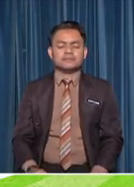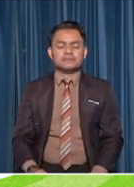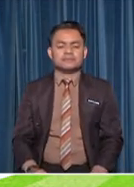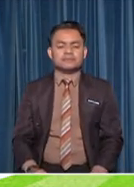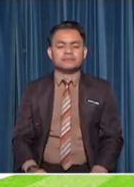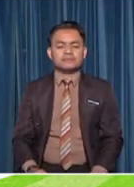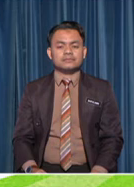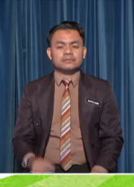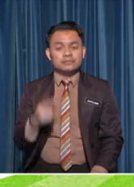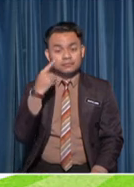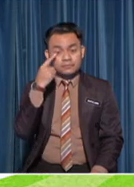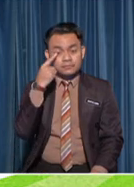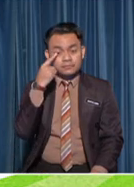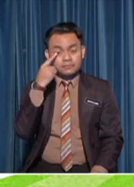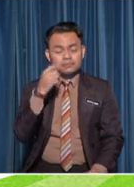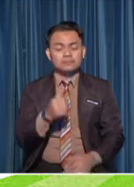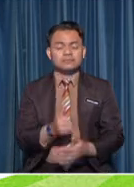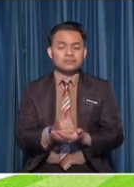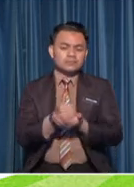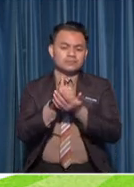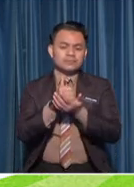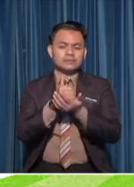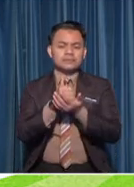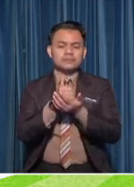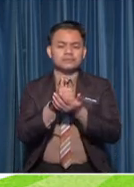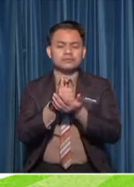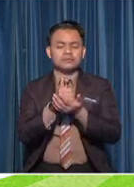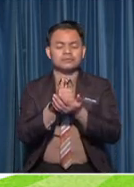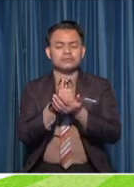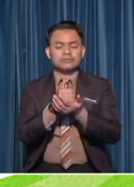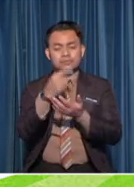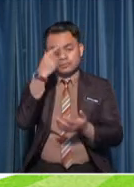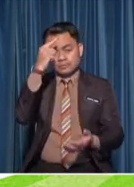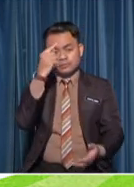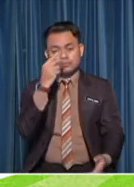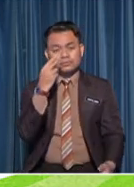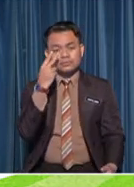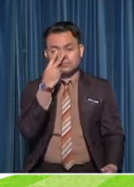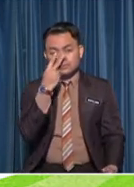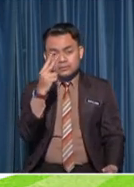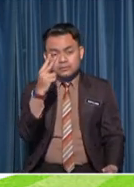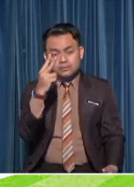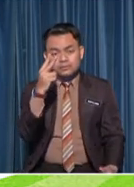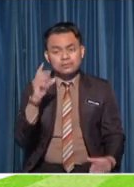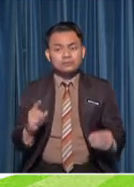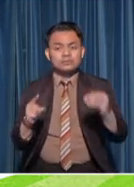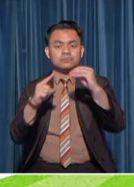Our eyes help us to see different objects,